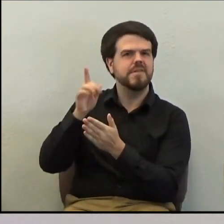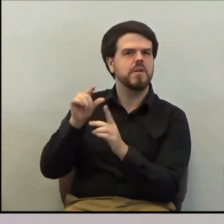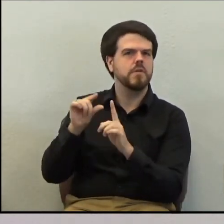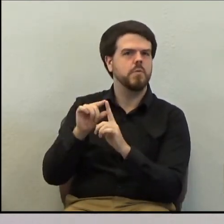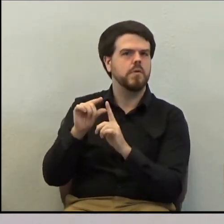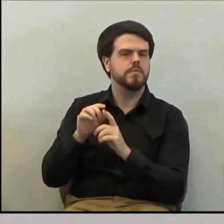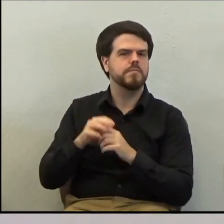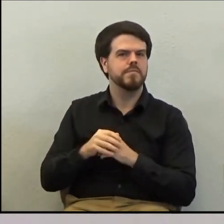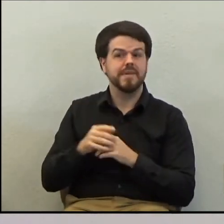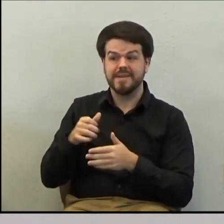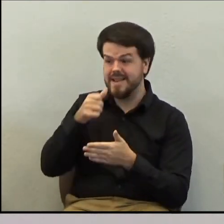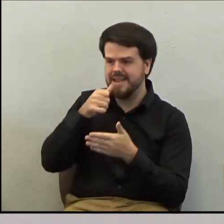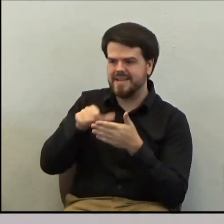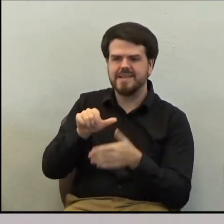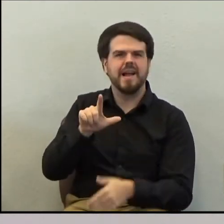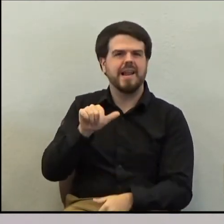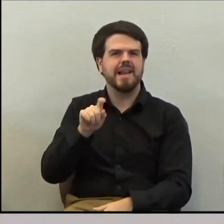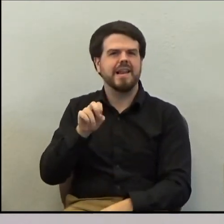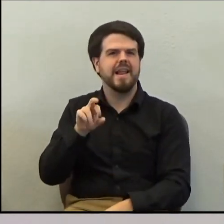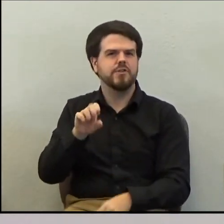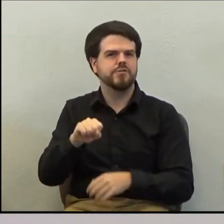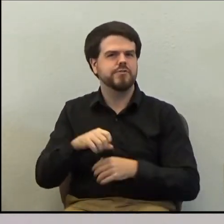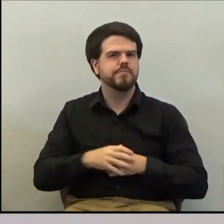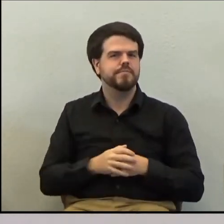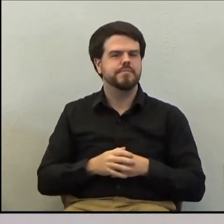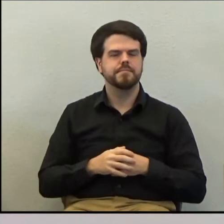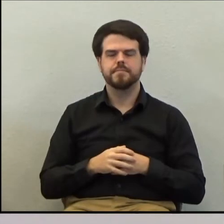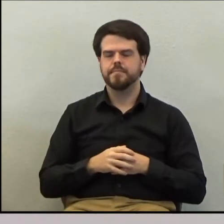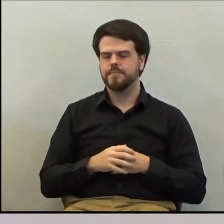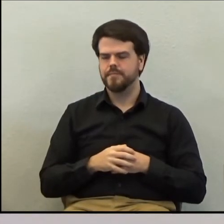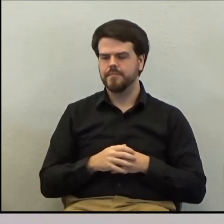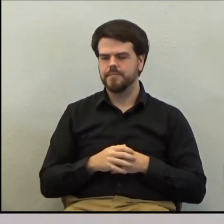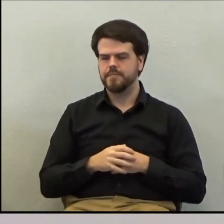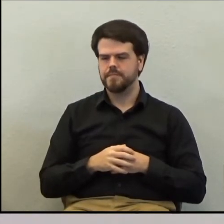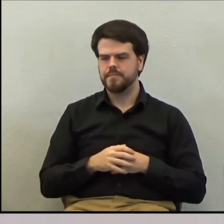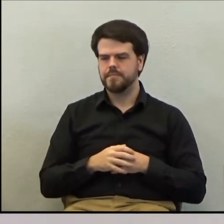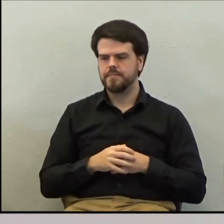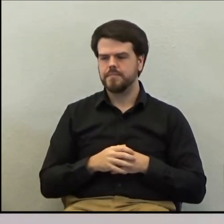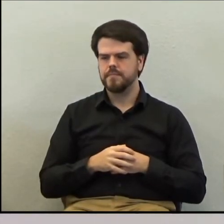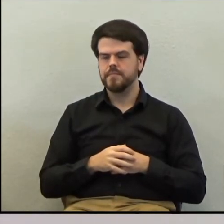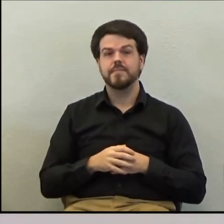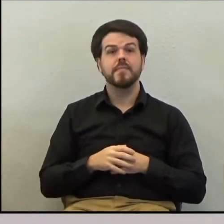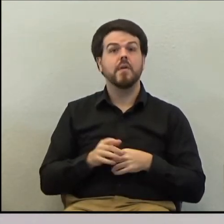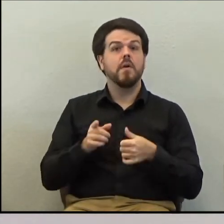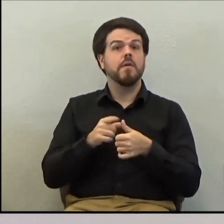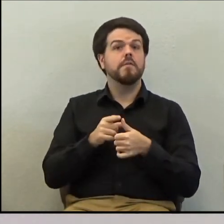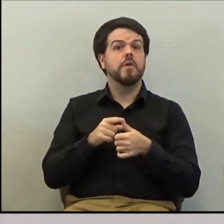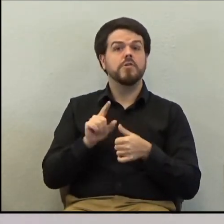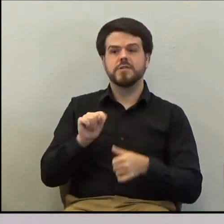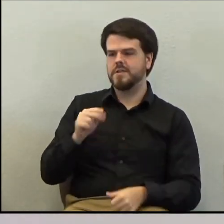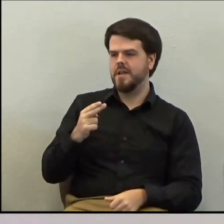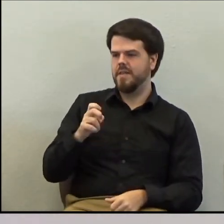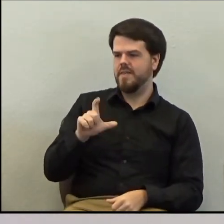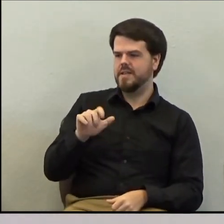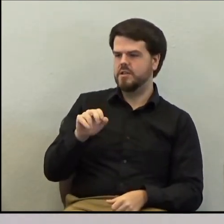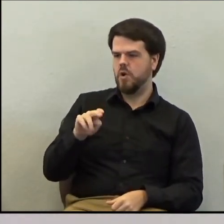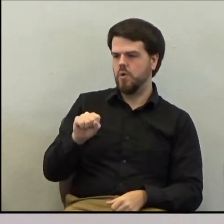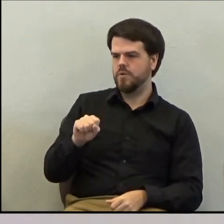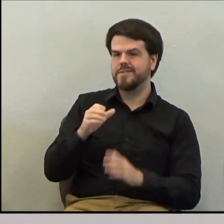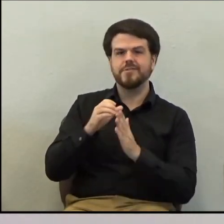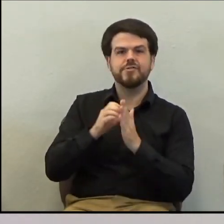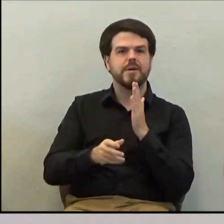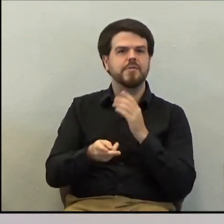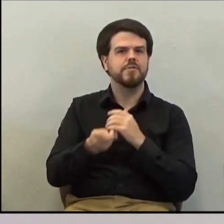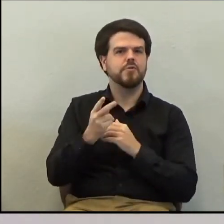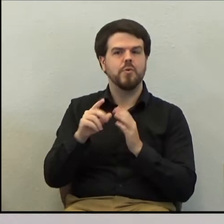or these letters that we're talking about now in the New Testament anyway. If you go to 1 Thessalonians chapter 2, verse